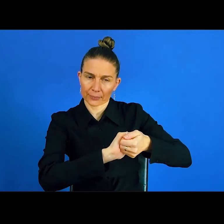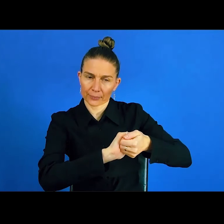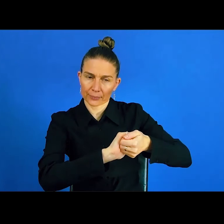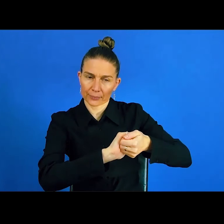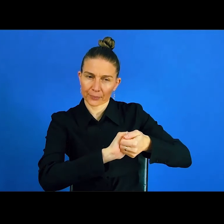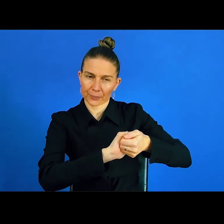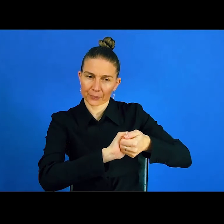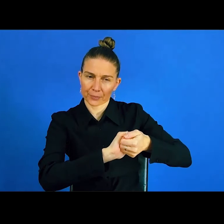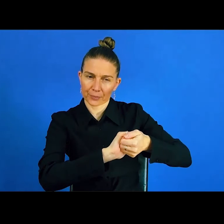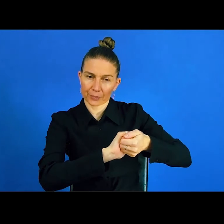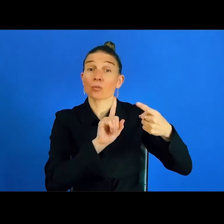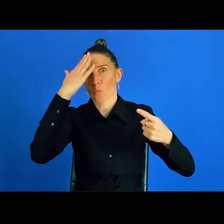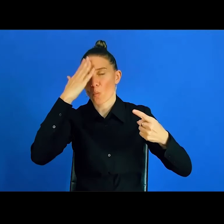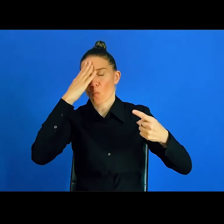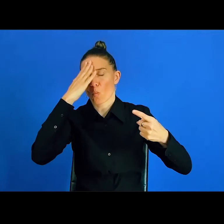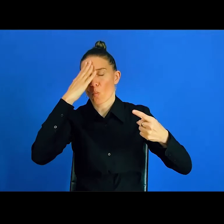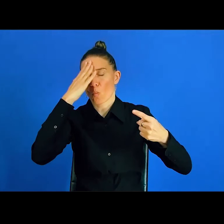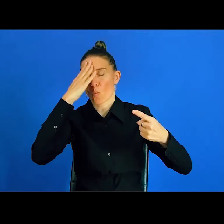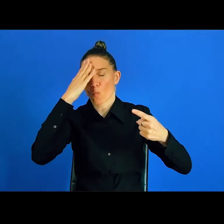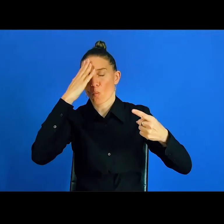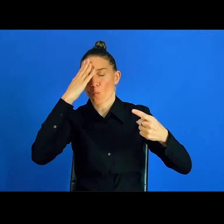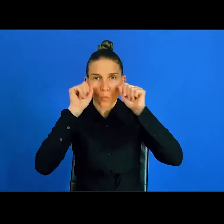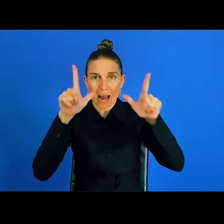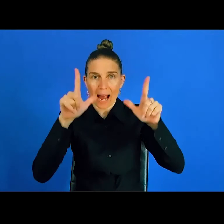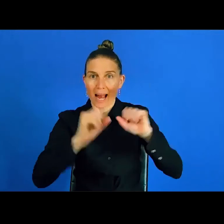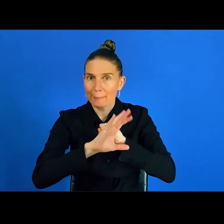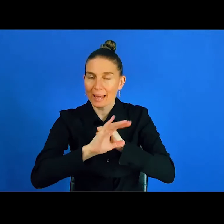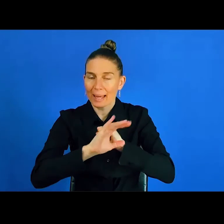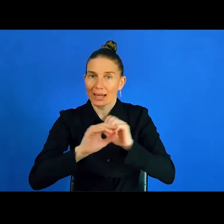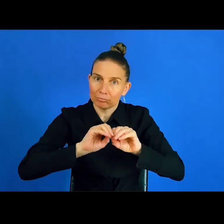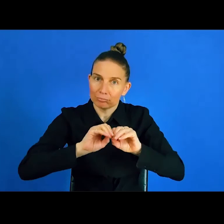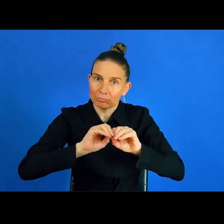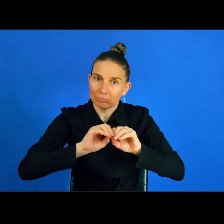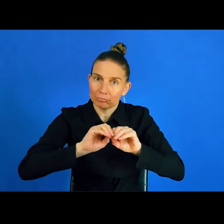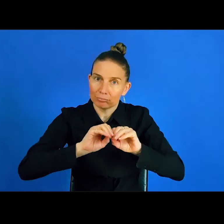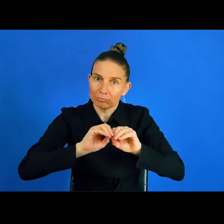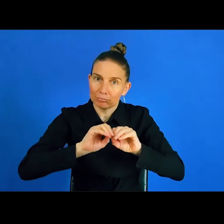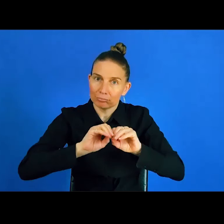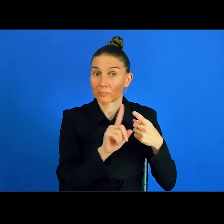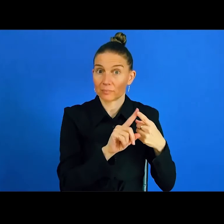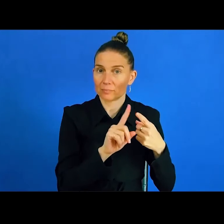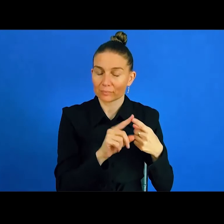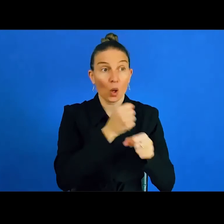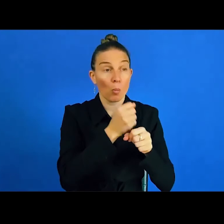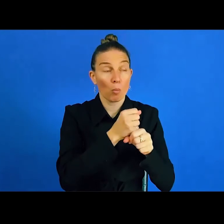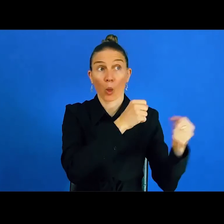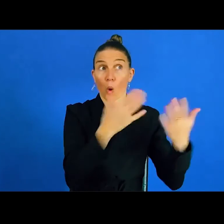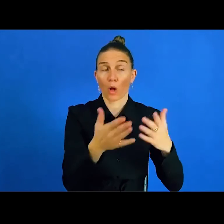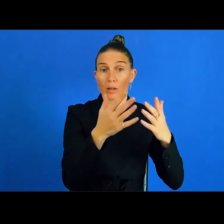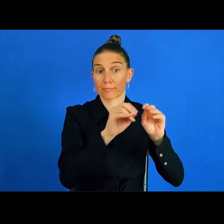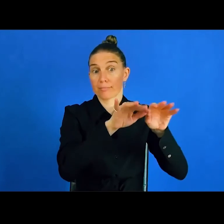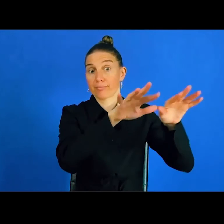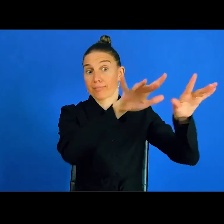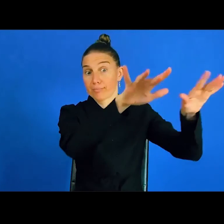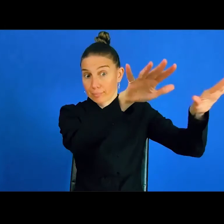to expand the awareness raising campaigns for the larger group of employers. And